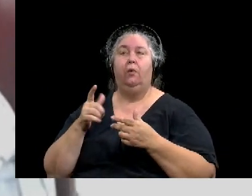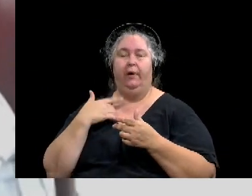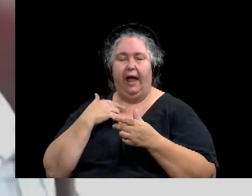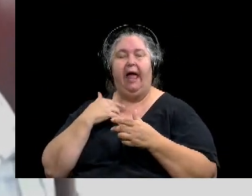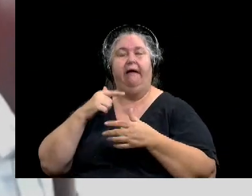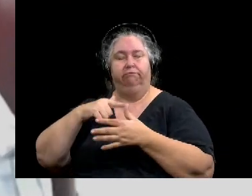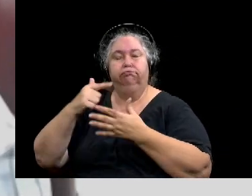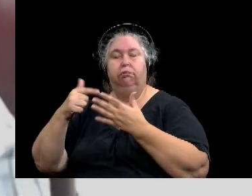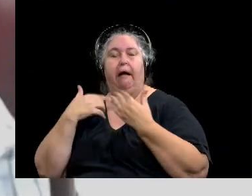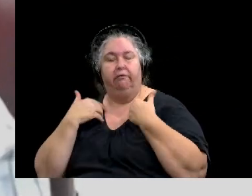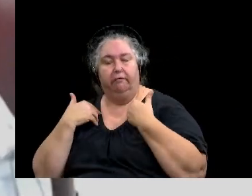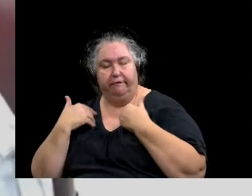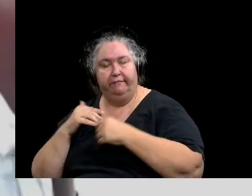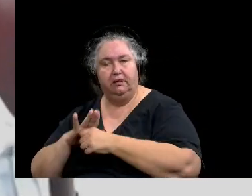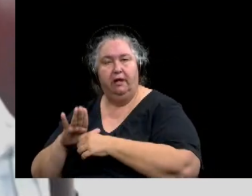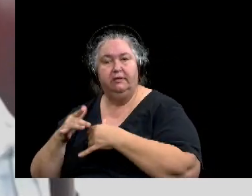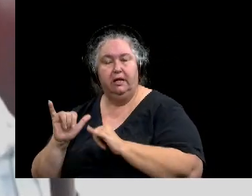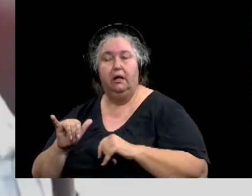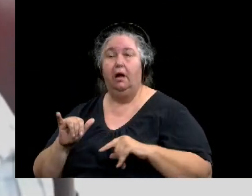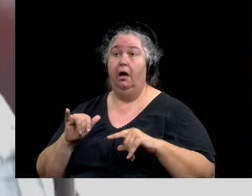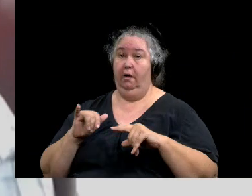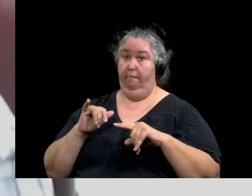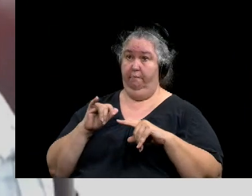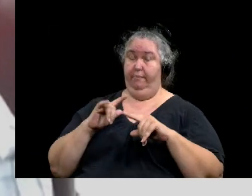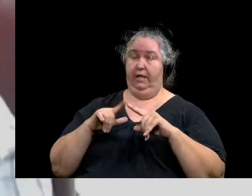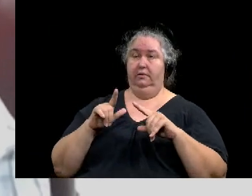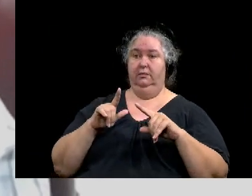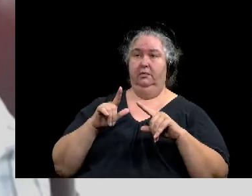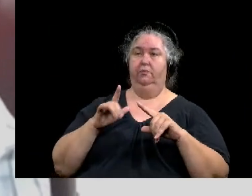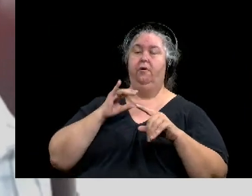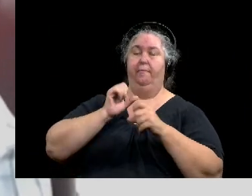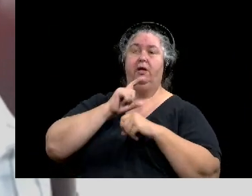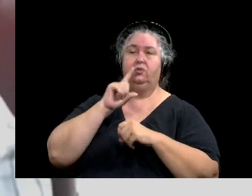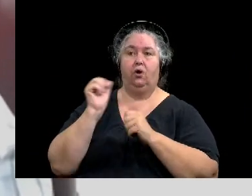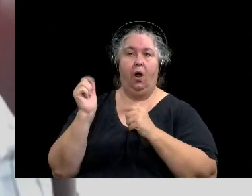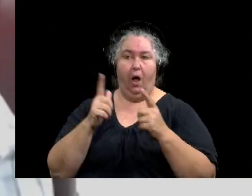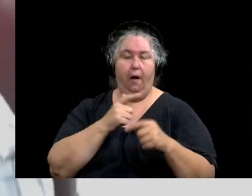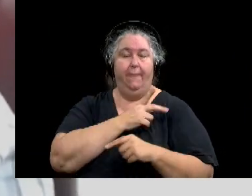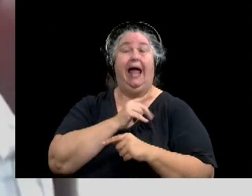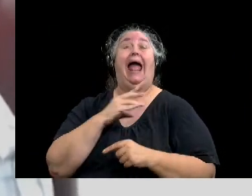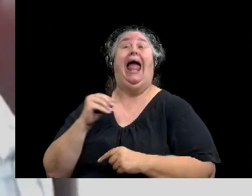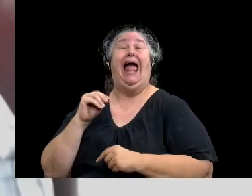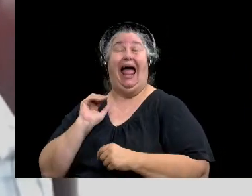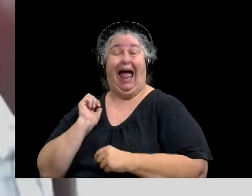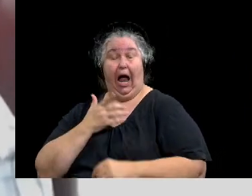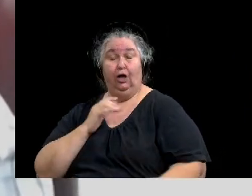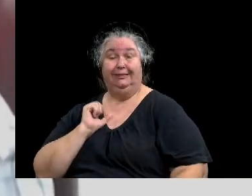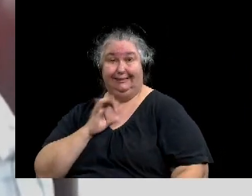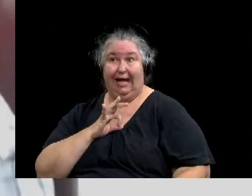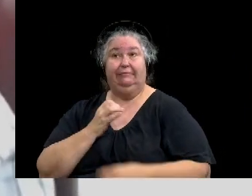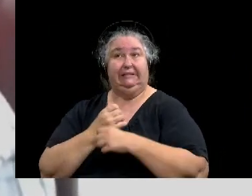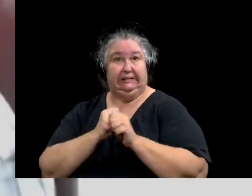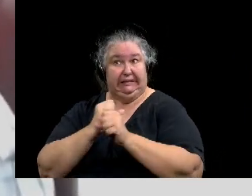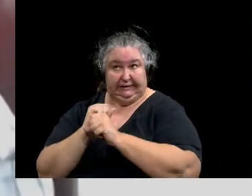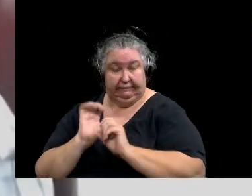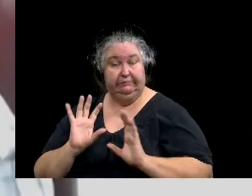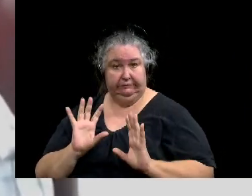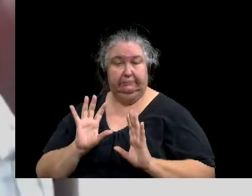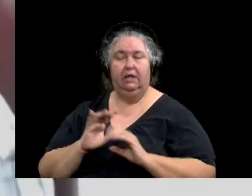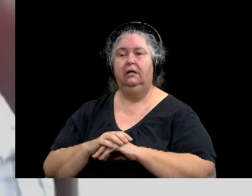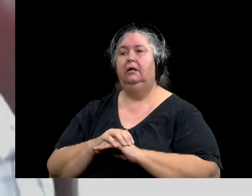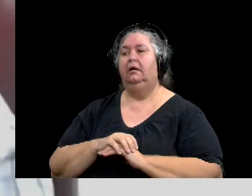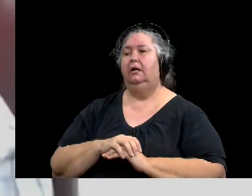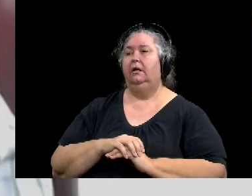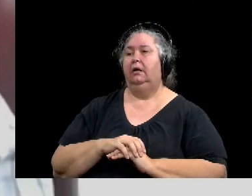our processes and patient flow to ensure the safety of our patients and our staff. And again,